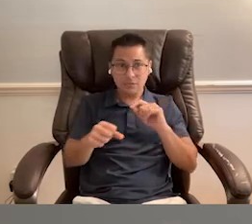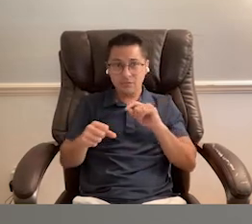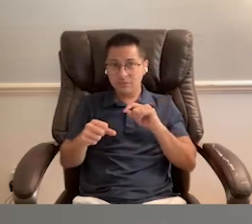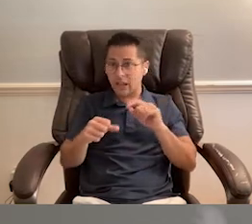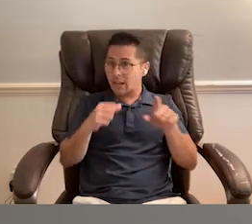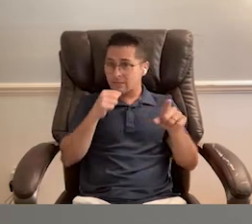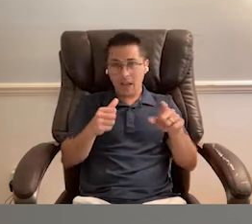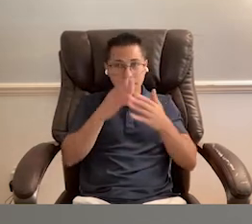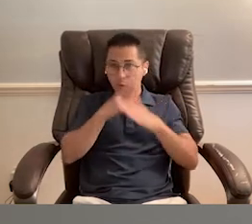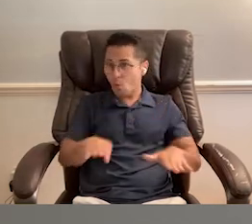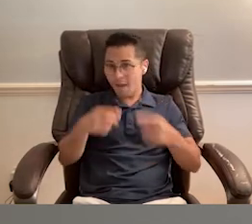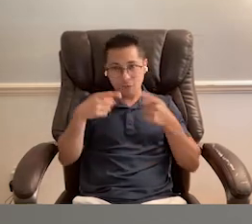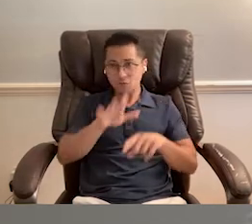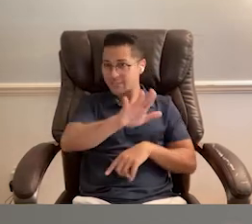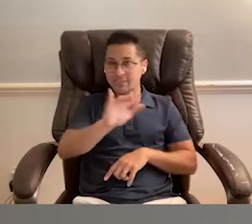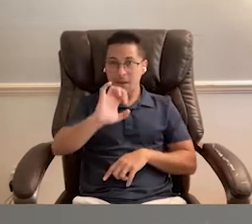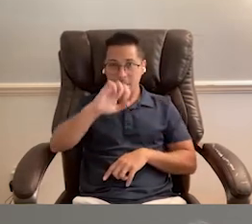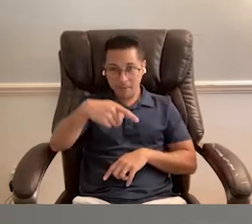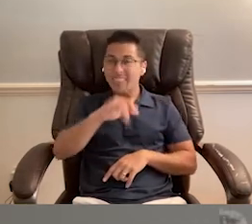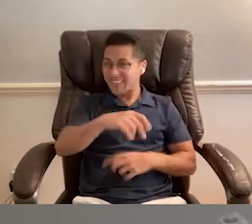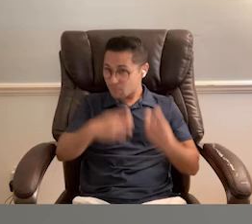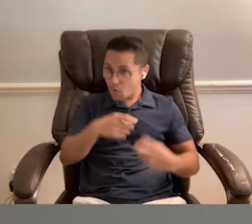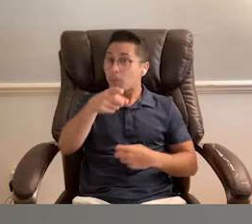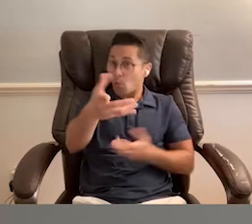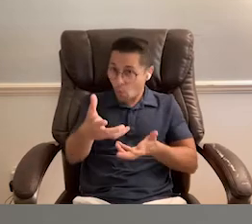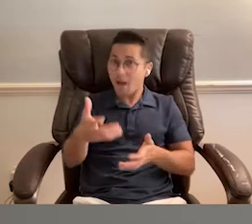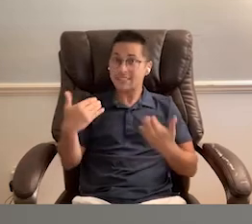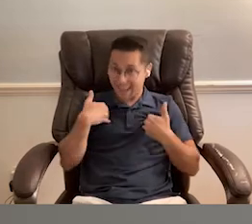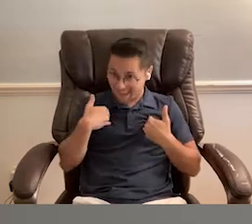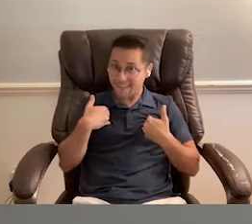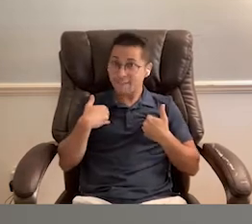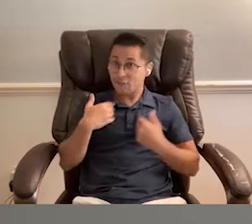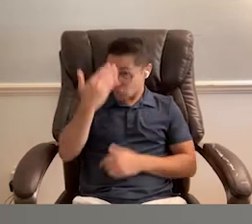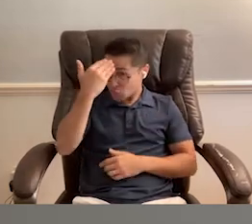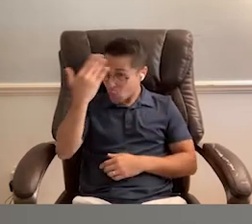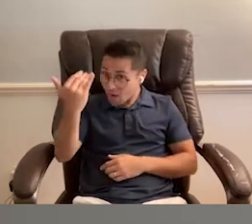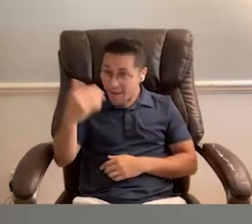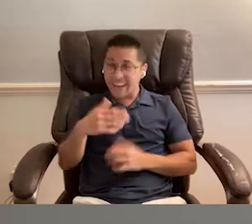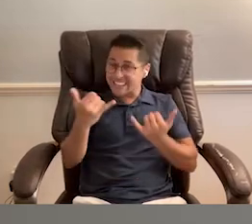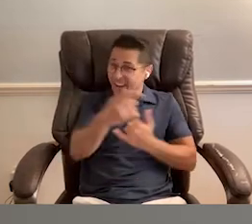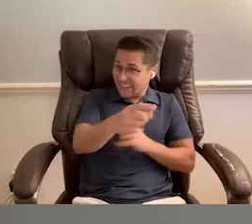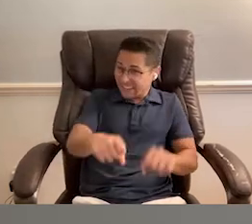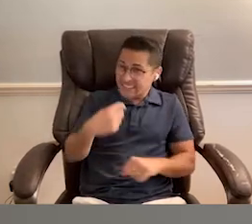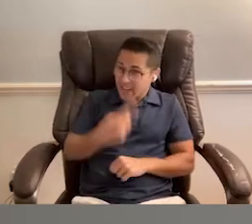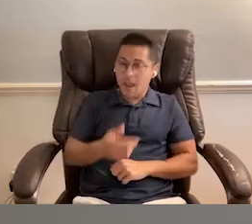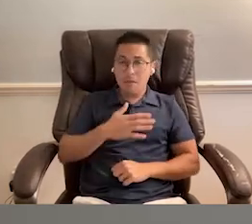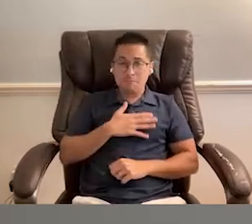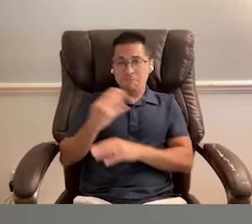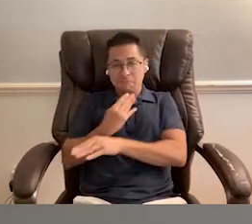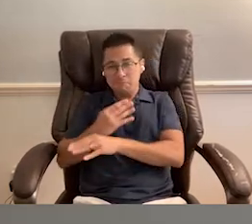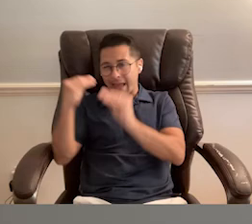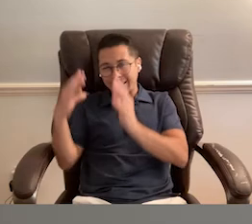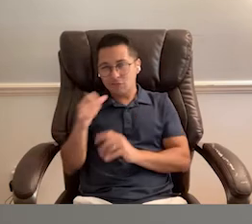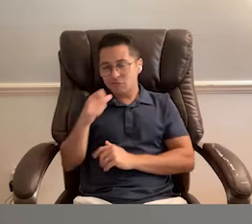not be quiet during his IEP. That is a problem you want to have. Do you know why? Because now he can say, my math